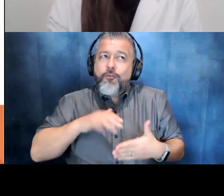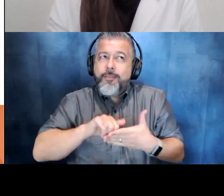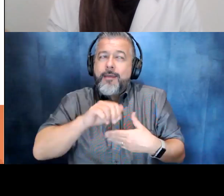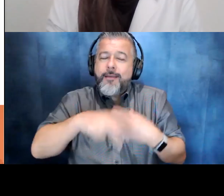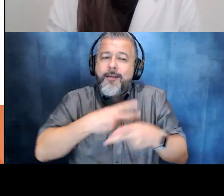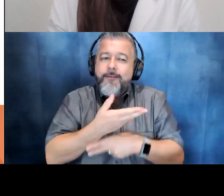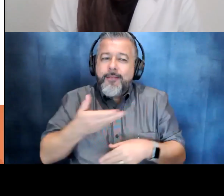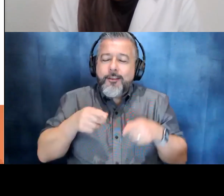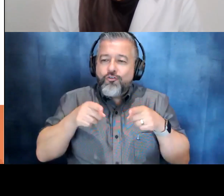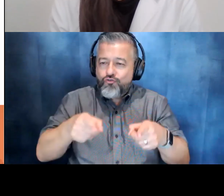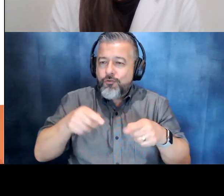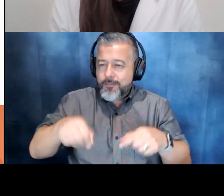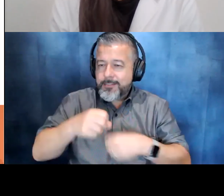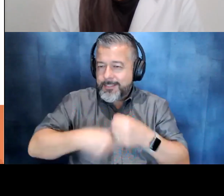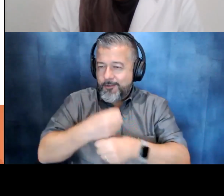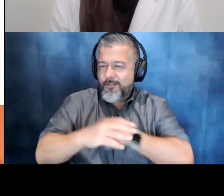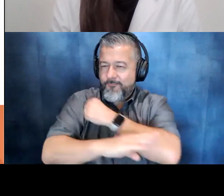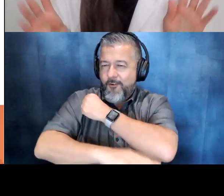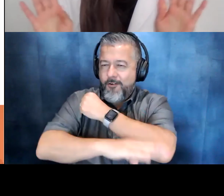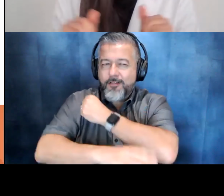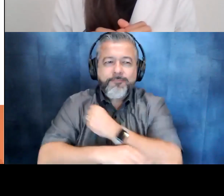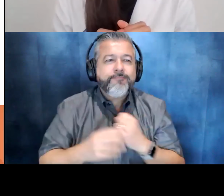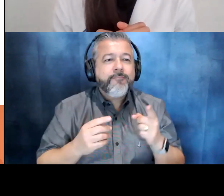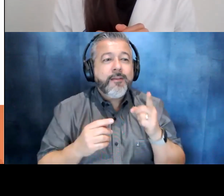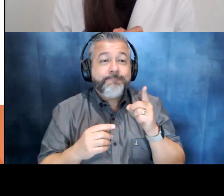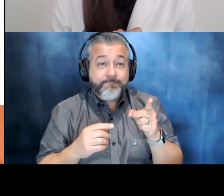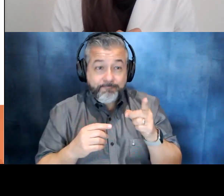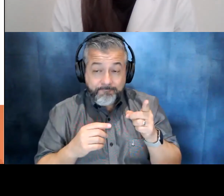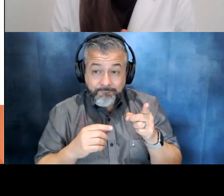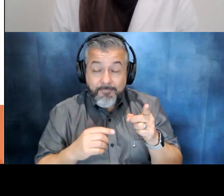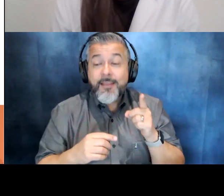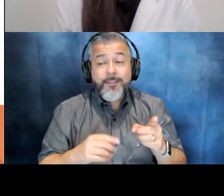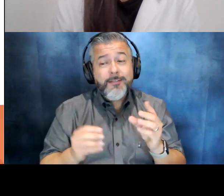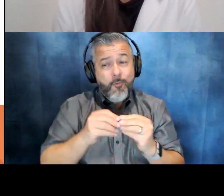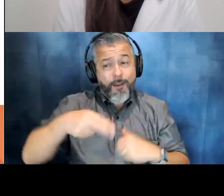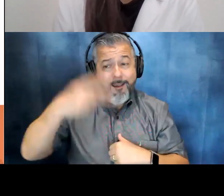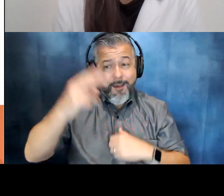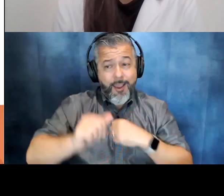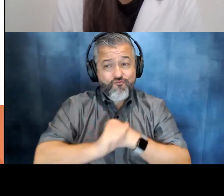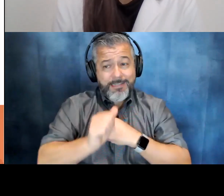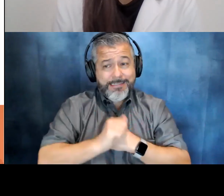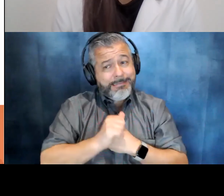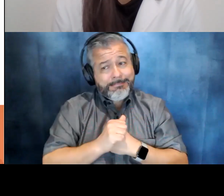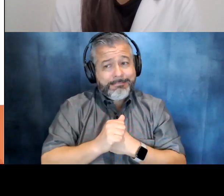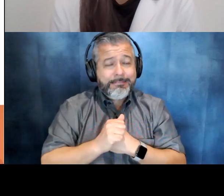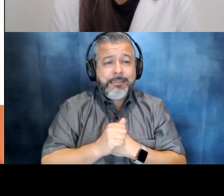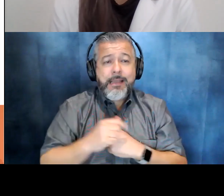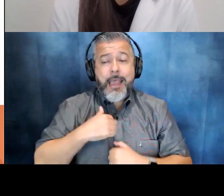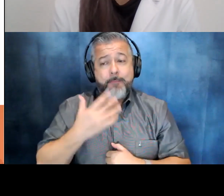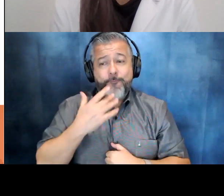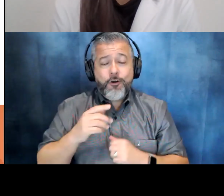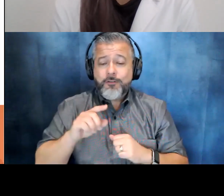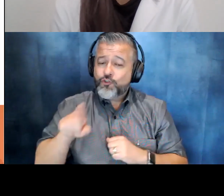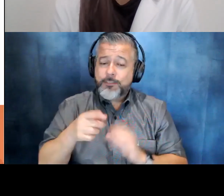And this one was actually labeled higher risk activities, but I'm gonna say just say no to large indoor gatherings with people outside